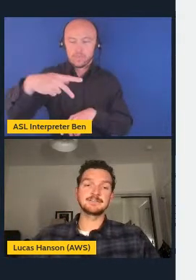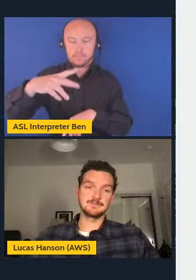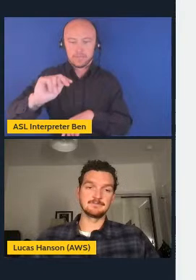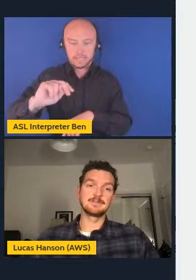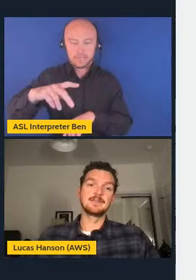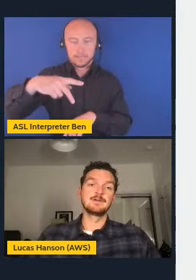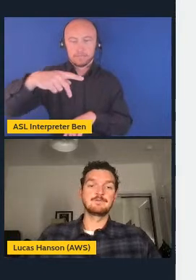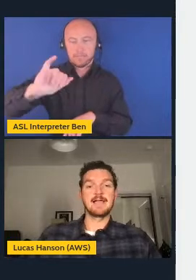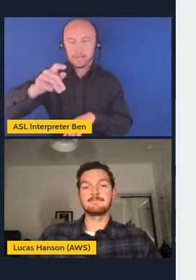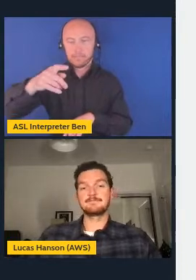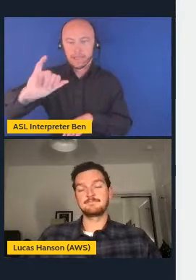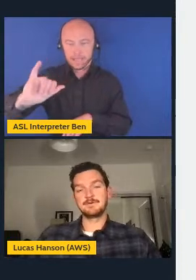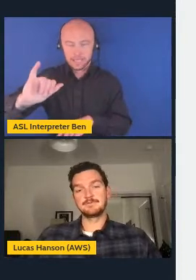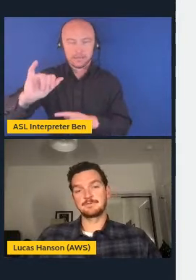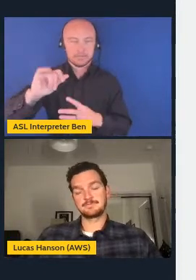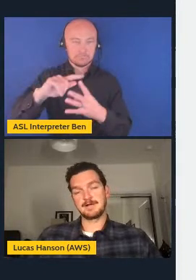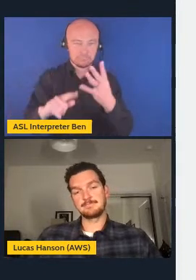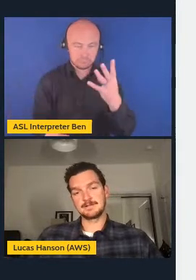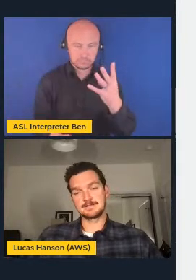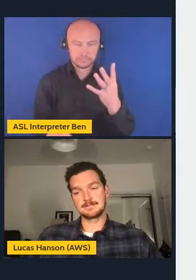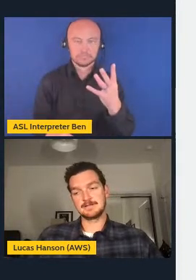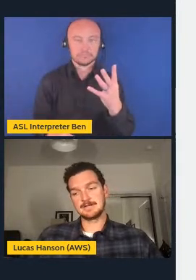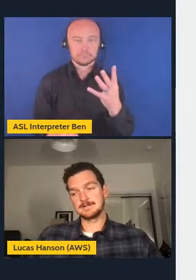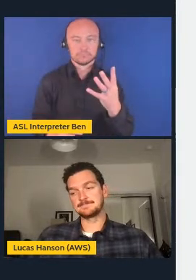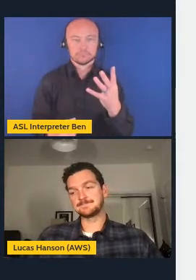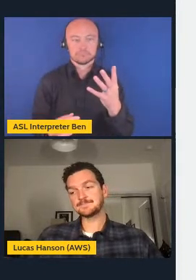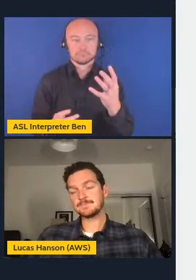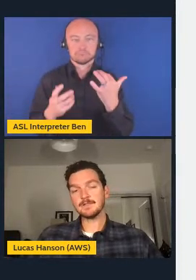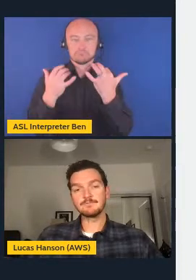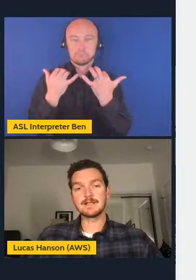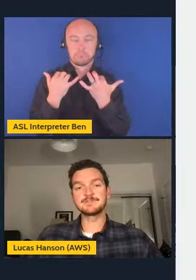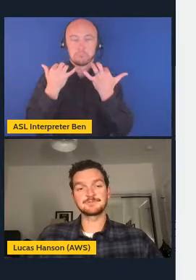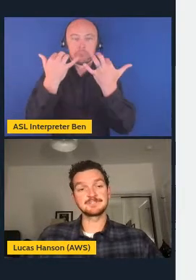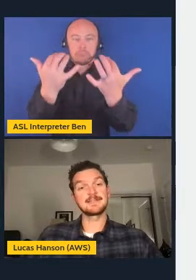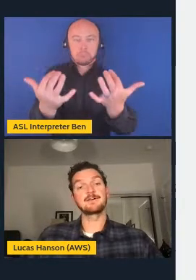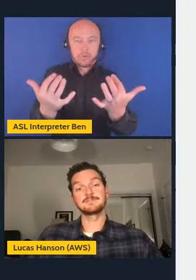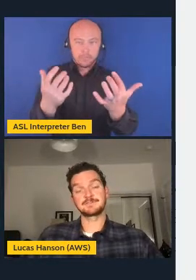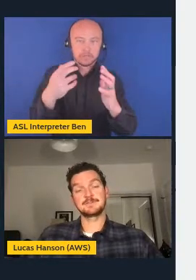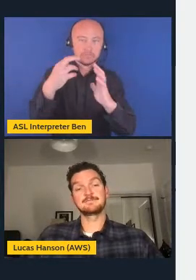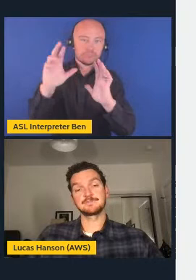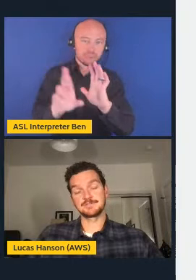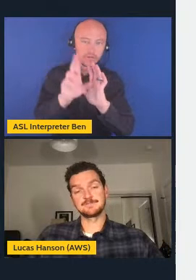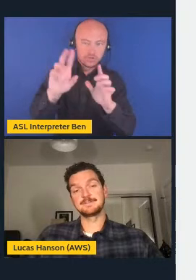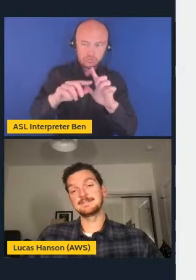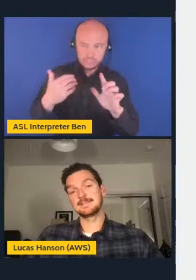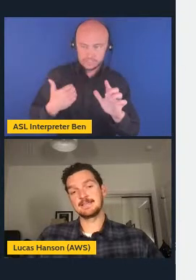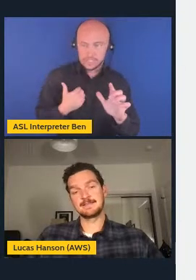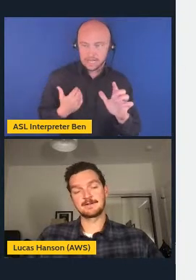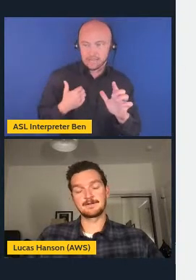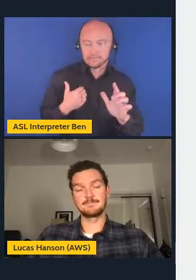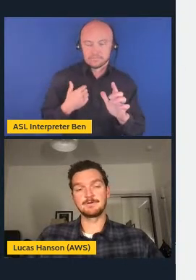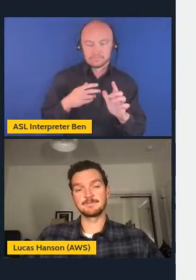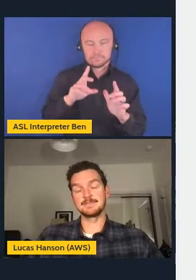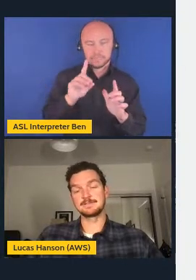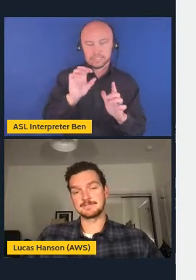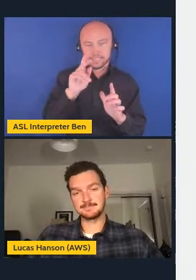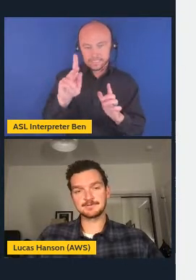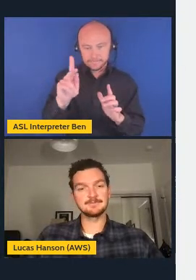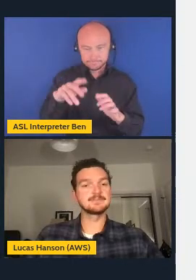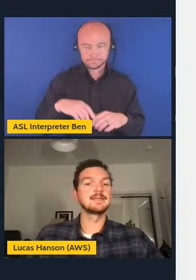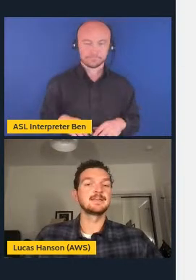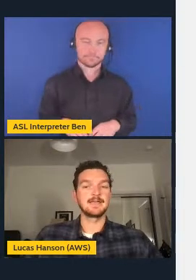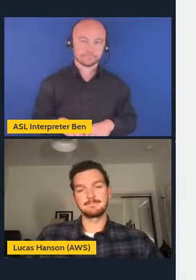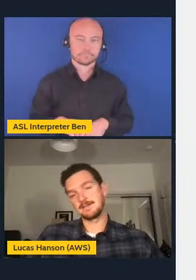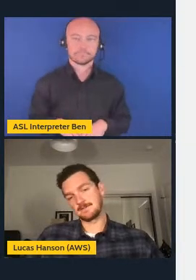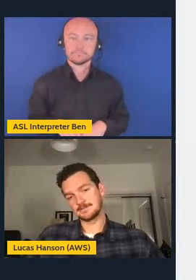PyPy. So we have both public registries that host versions of the DDK that are both in